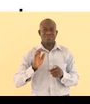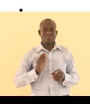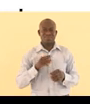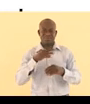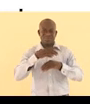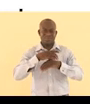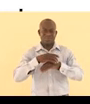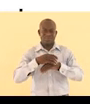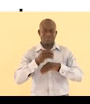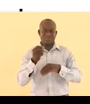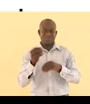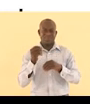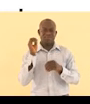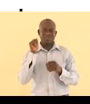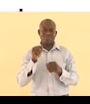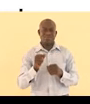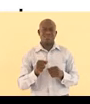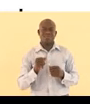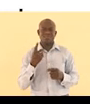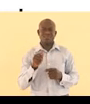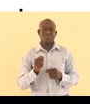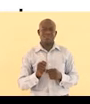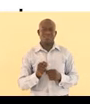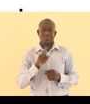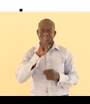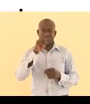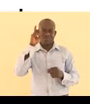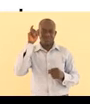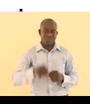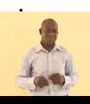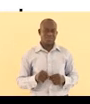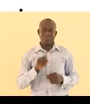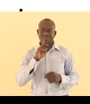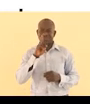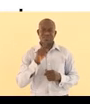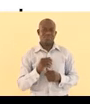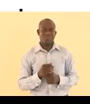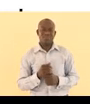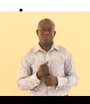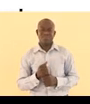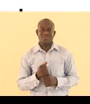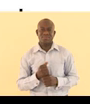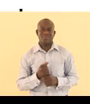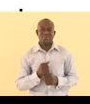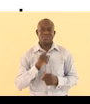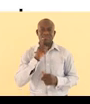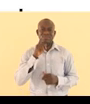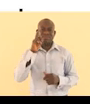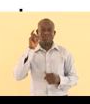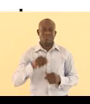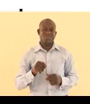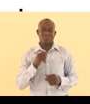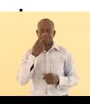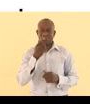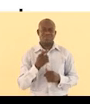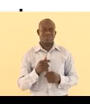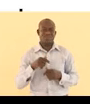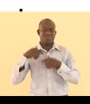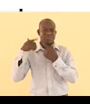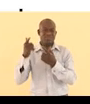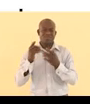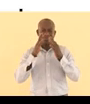land will not survive on deceit and delusion, truth must be told. Welcome or unwelcome, truth must be